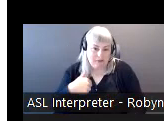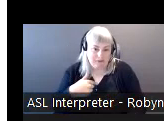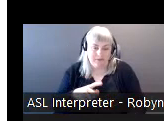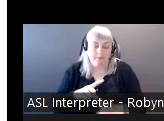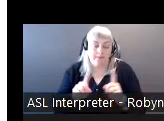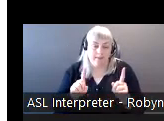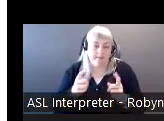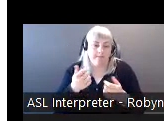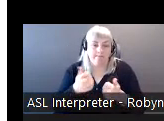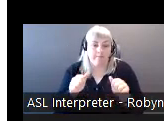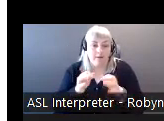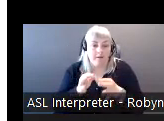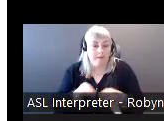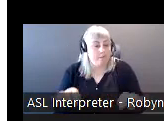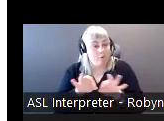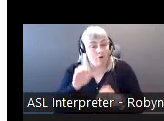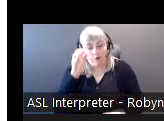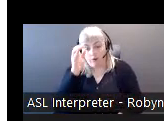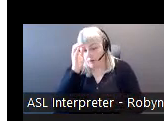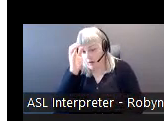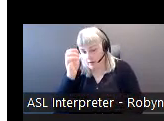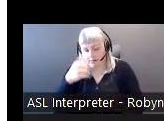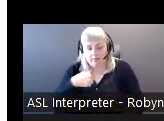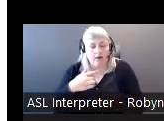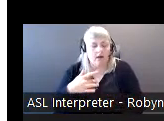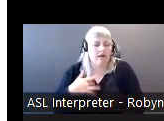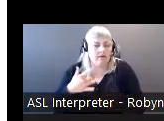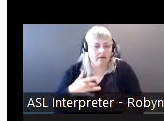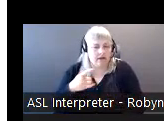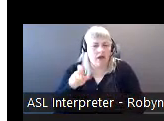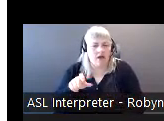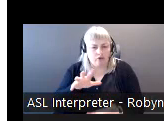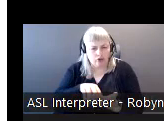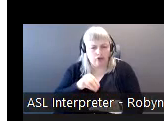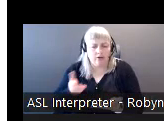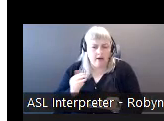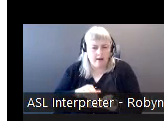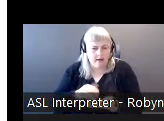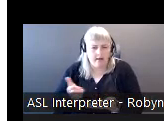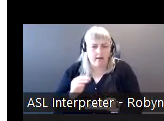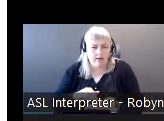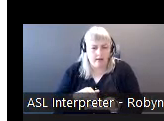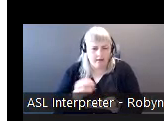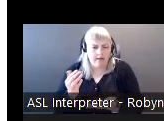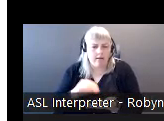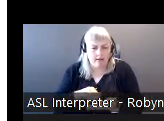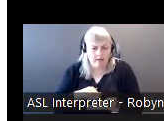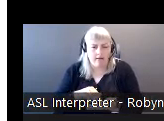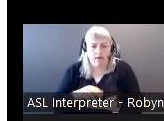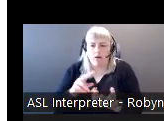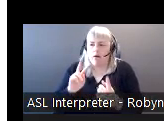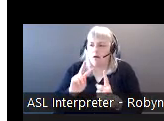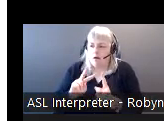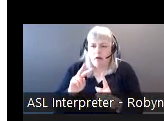important concept, I think it's important to just keep relearning it and keep revisiting it from different